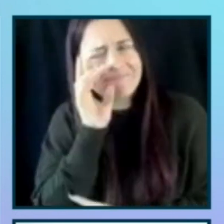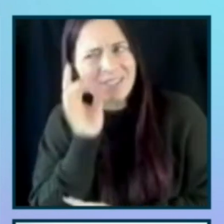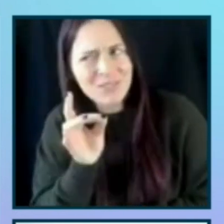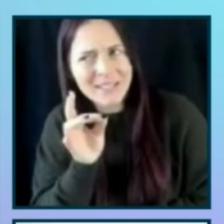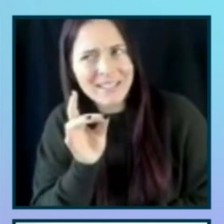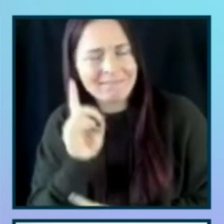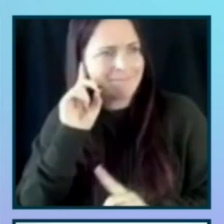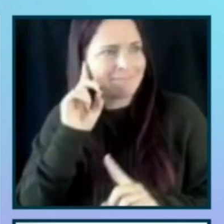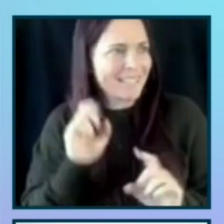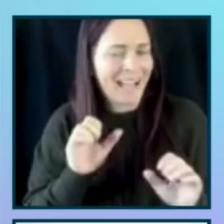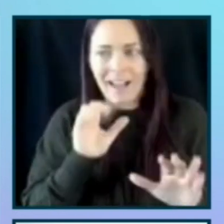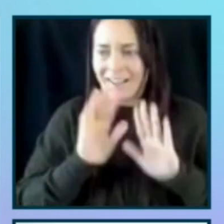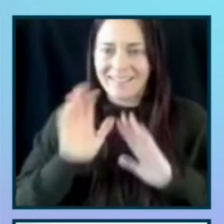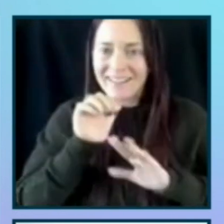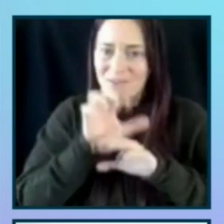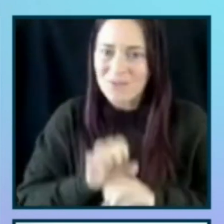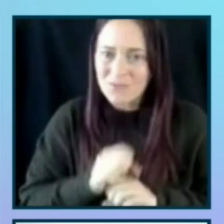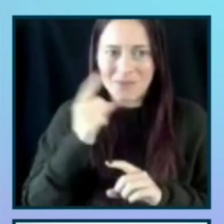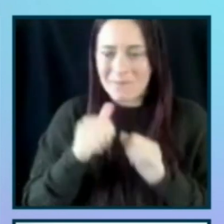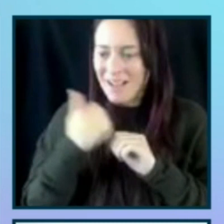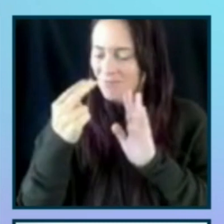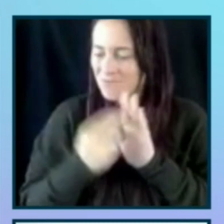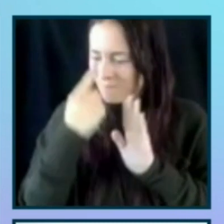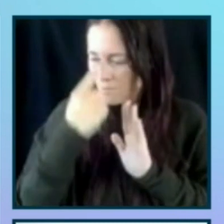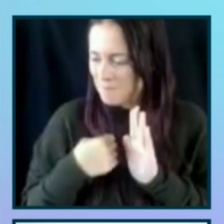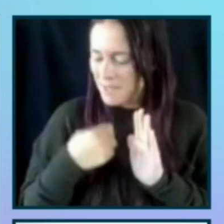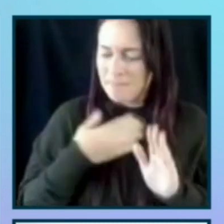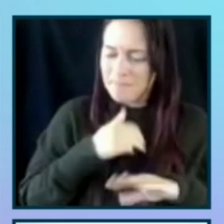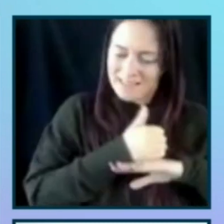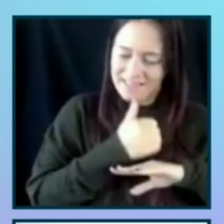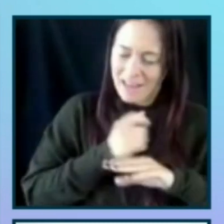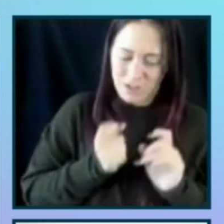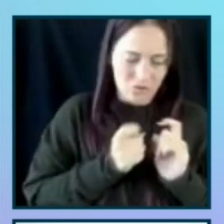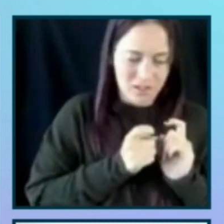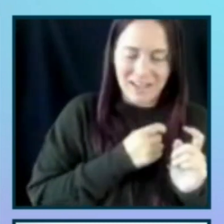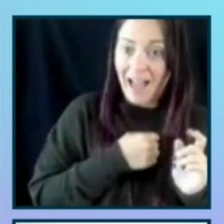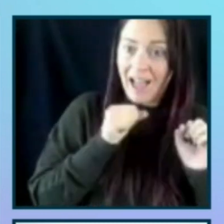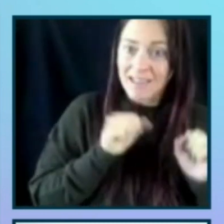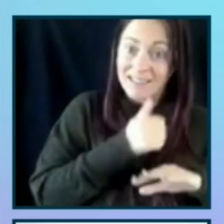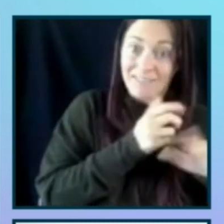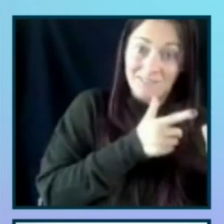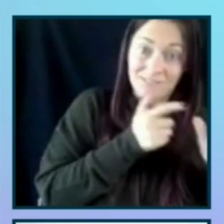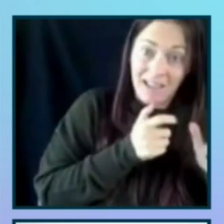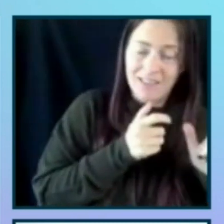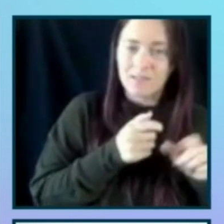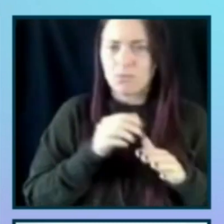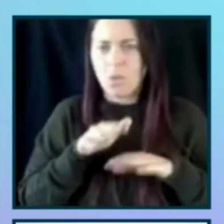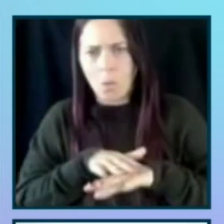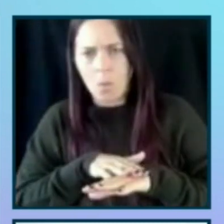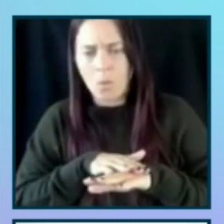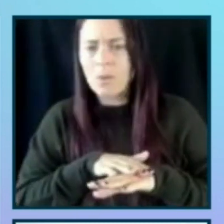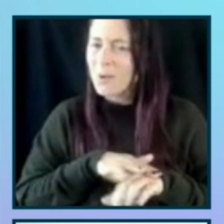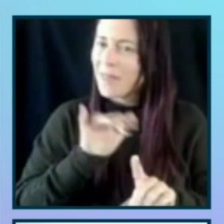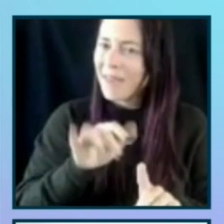listening to someone else read it for me because I have all of my settings adjusted and I can go faster or slower. So that was